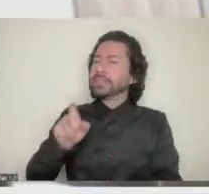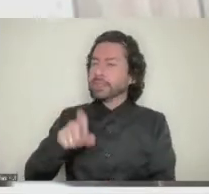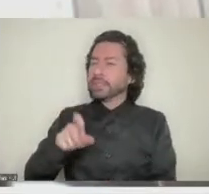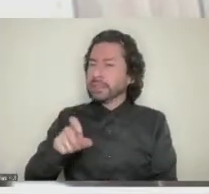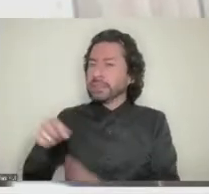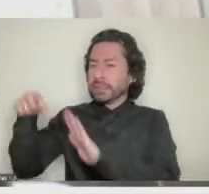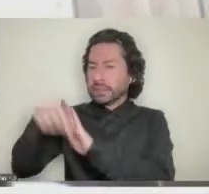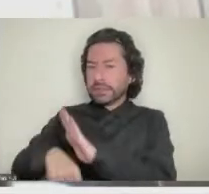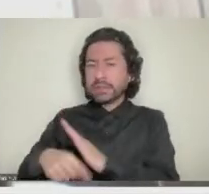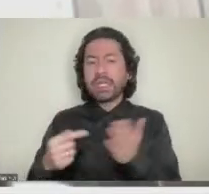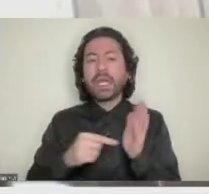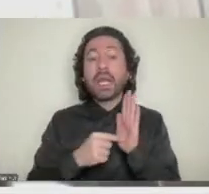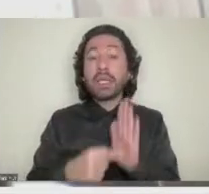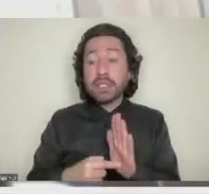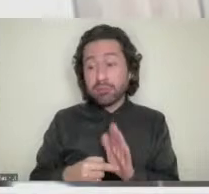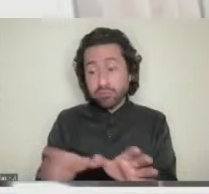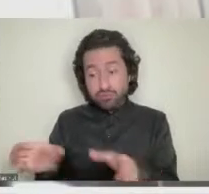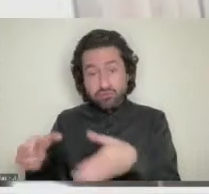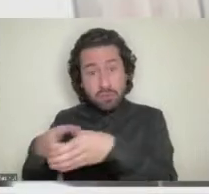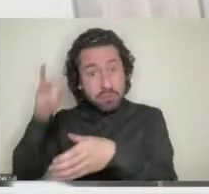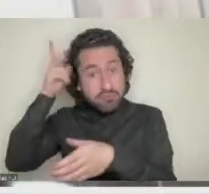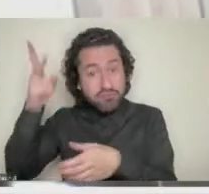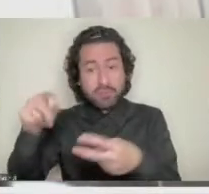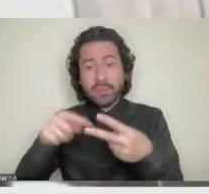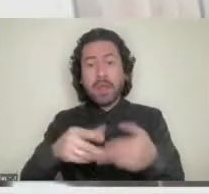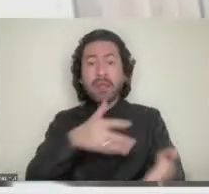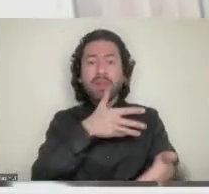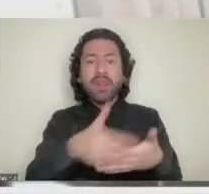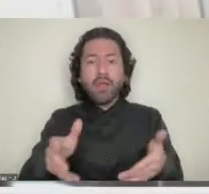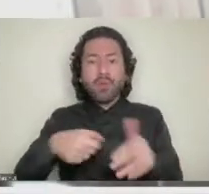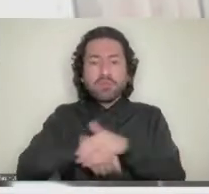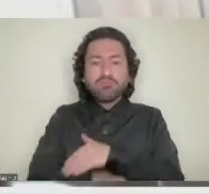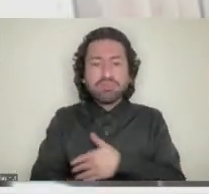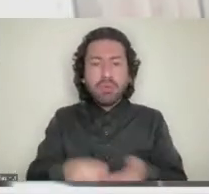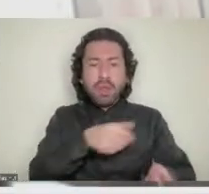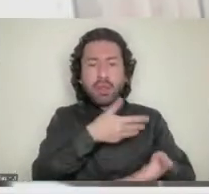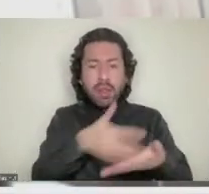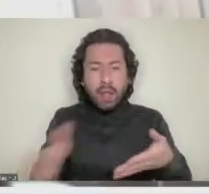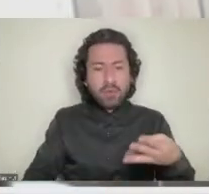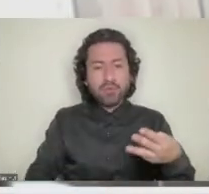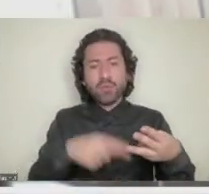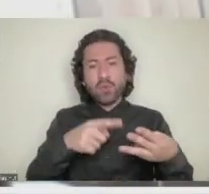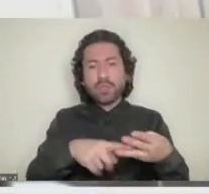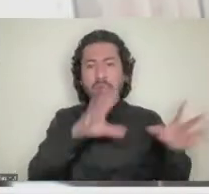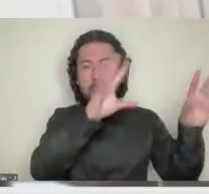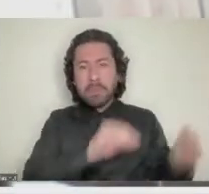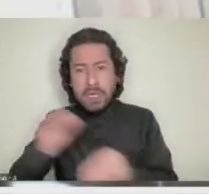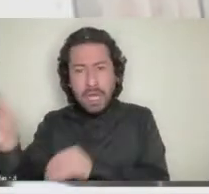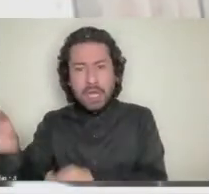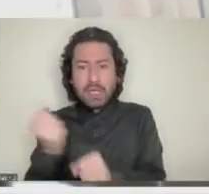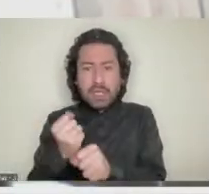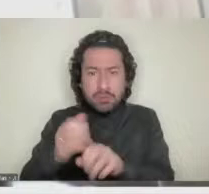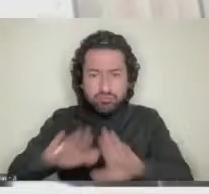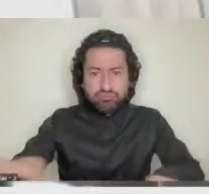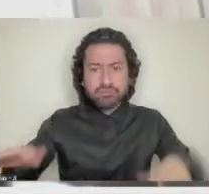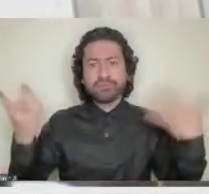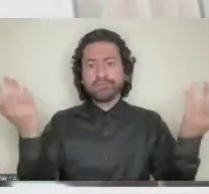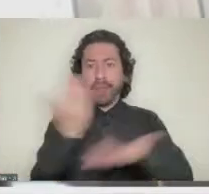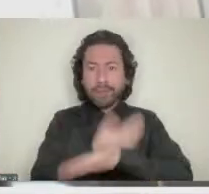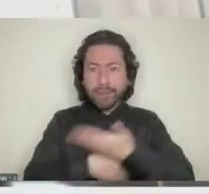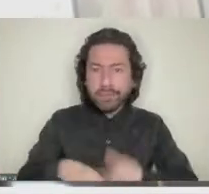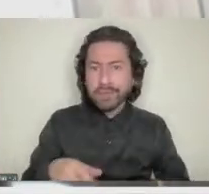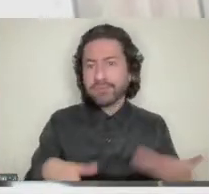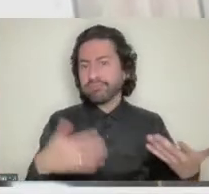go deeper into the ethnical group, the mother's language, the migrant